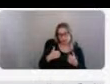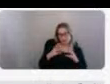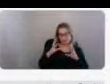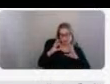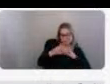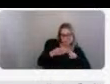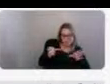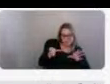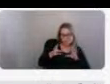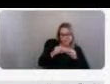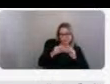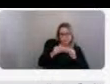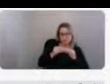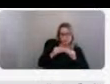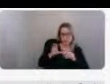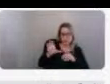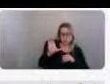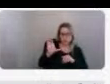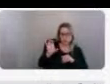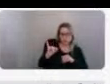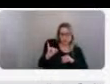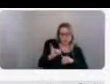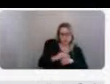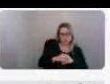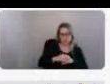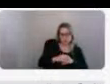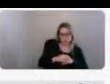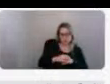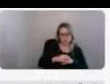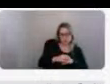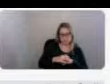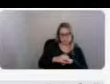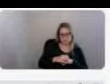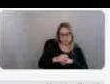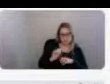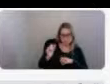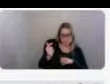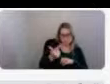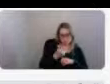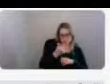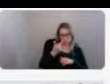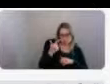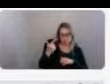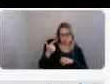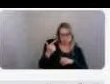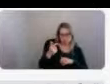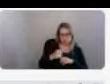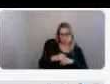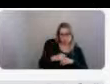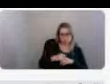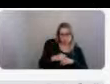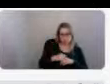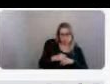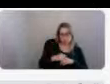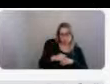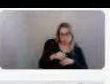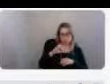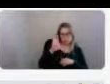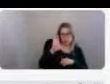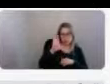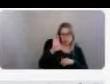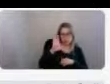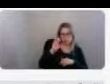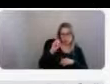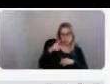meetings on community of interest and then you all stuck the copper corridor in